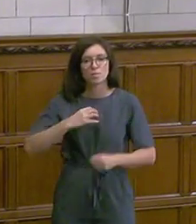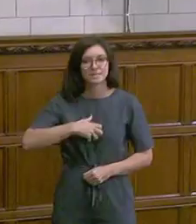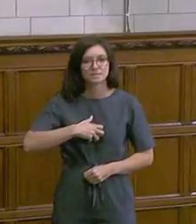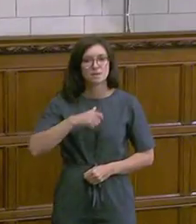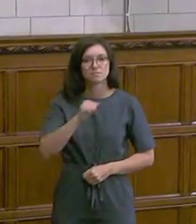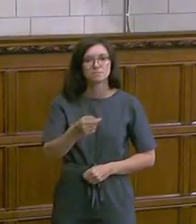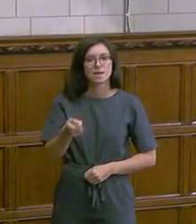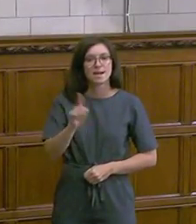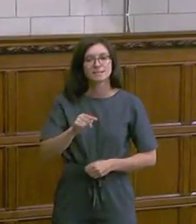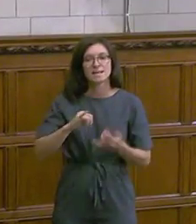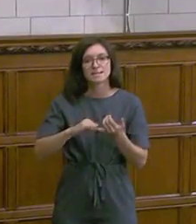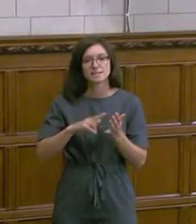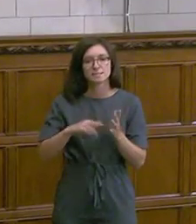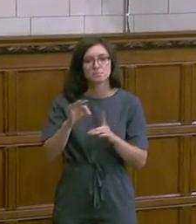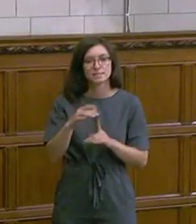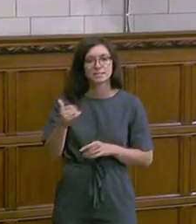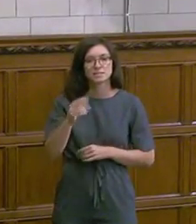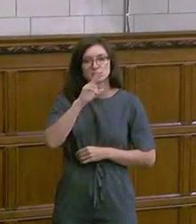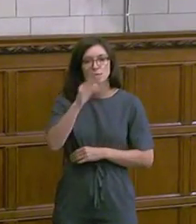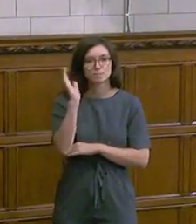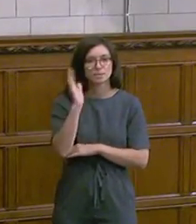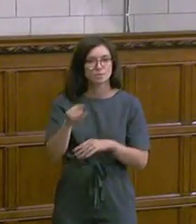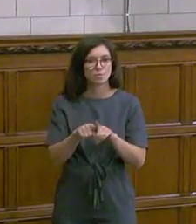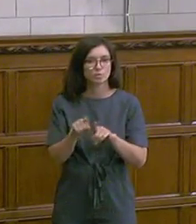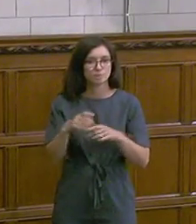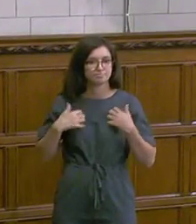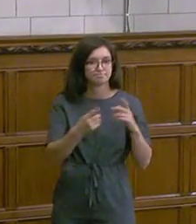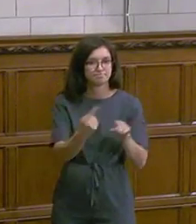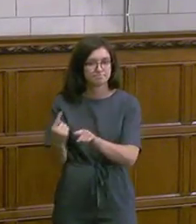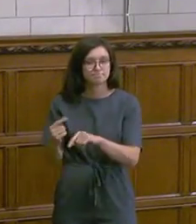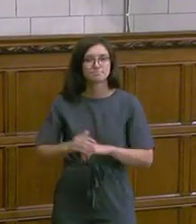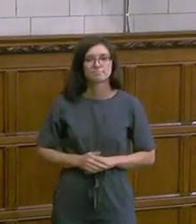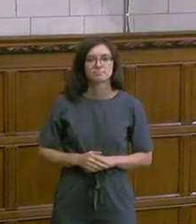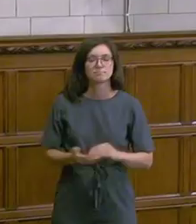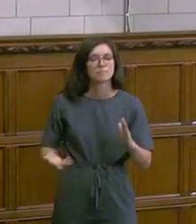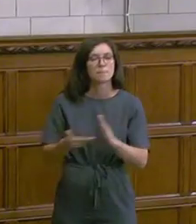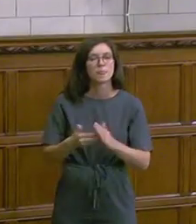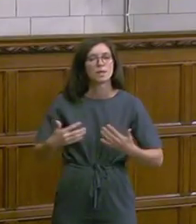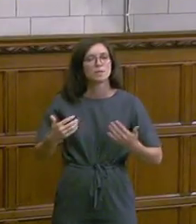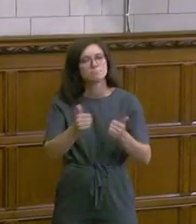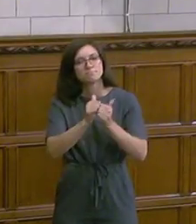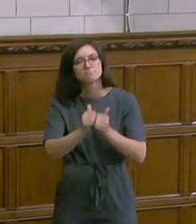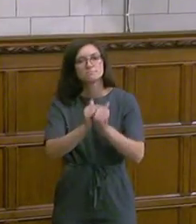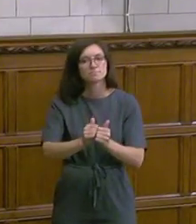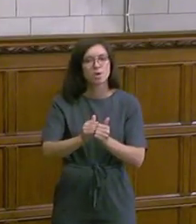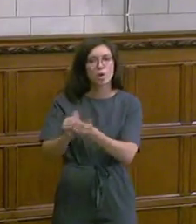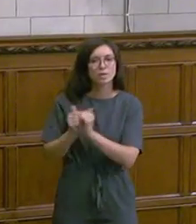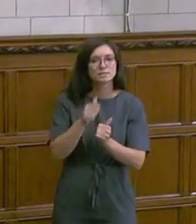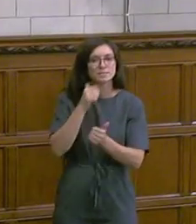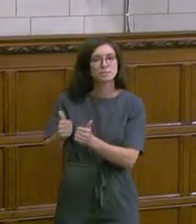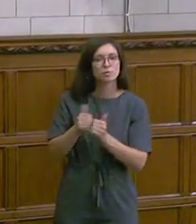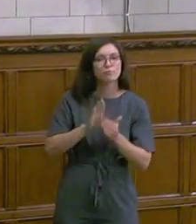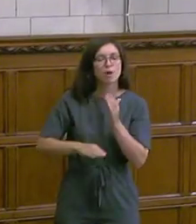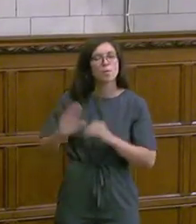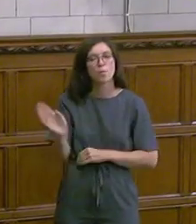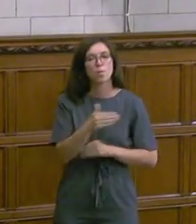Shields, and to the SNP spokesperson also. I'm also grateful to colleagues who have supported this bid from the all-party parliamentary group